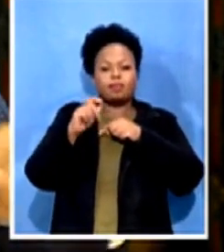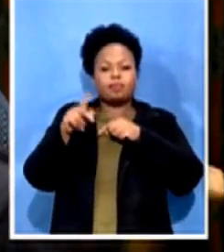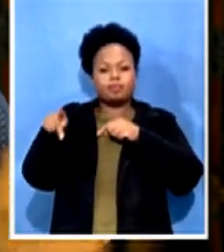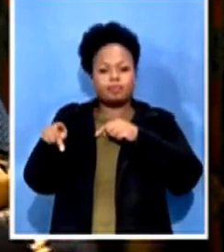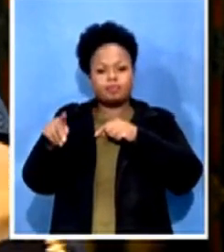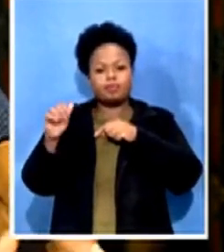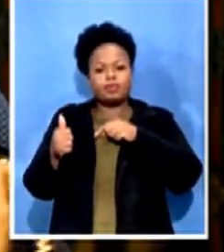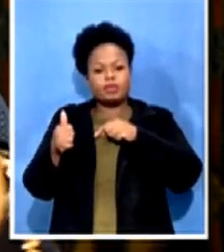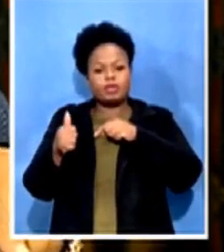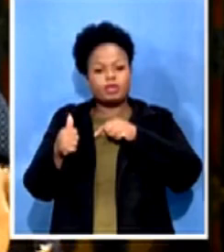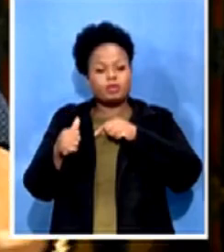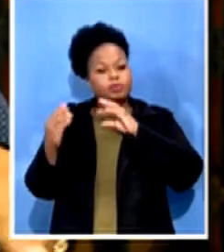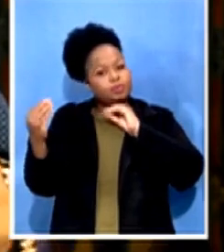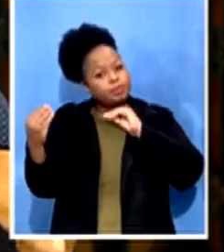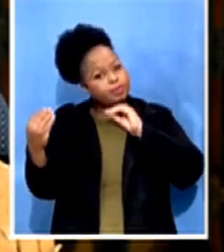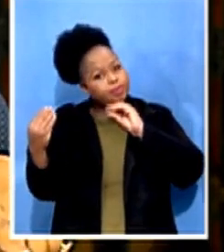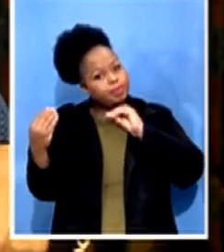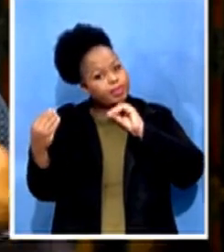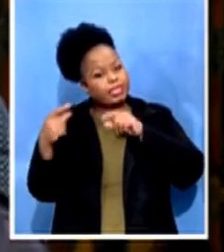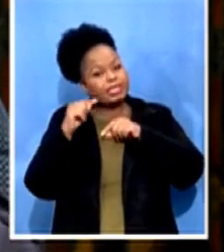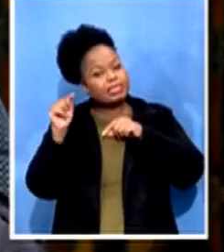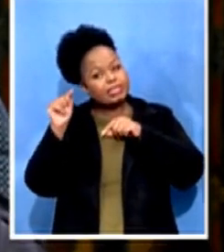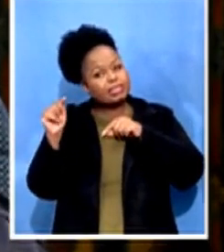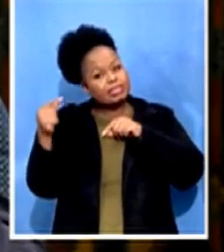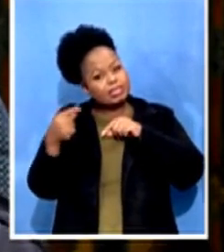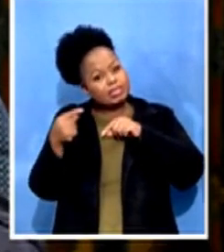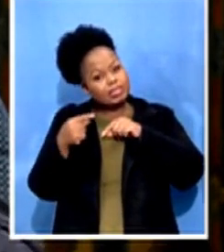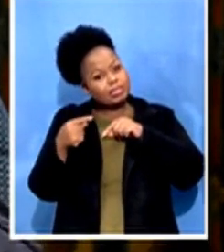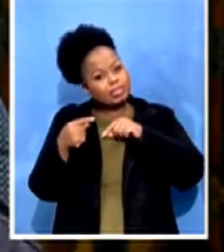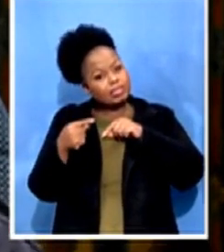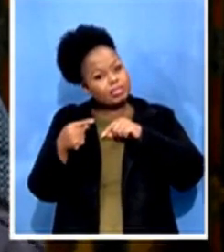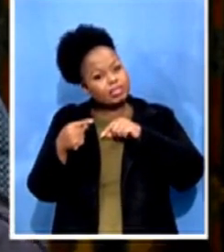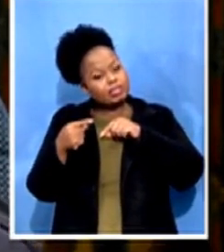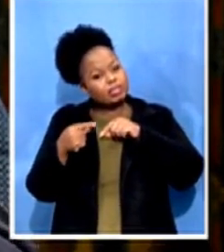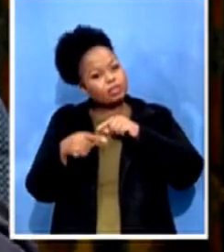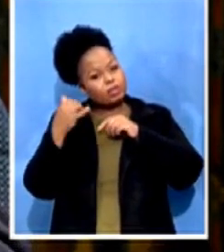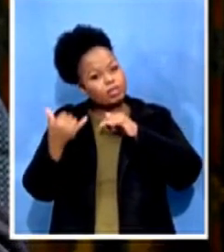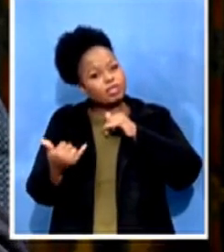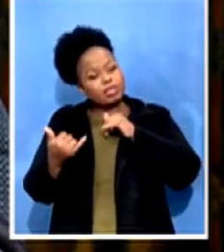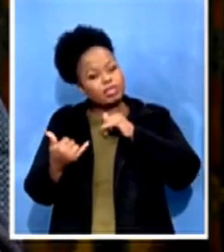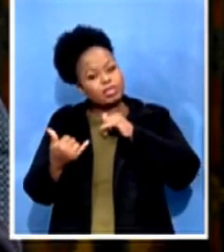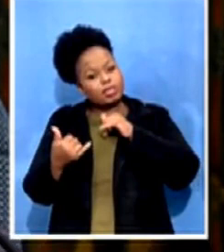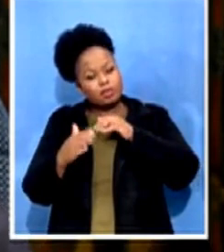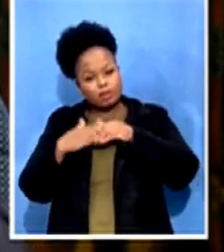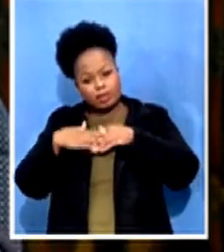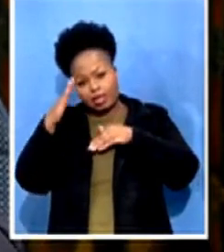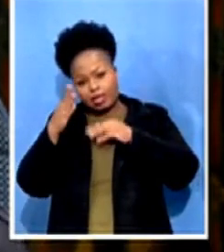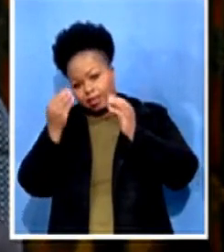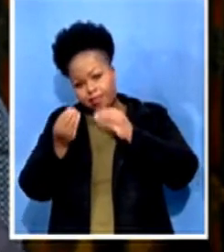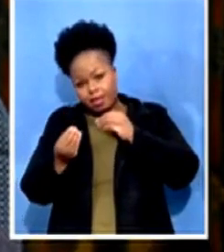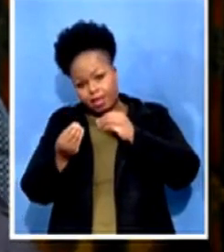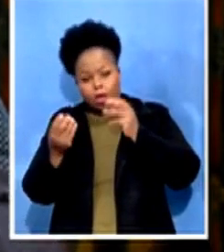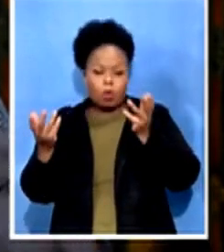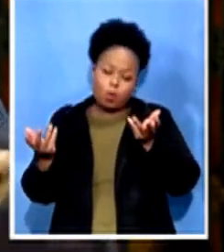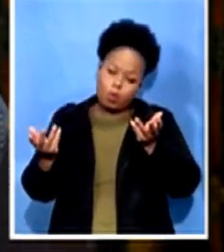listen, we are exposed. It means that phone knows that the owner